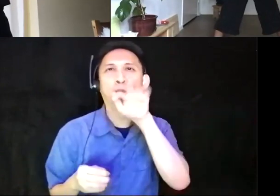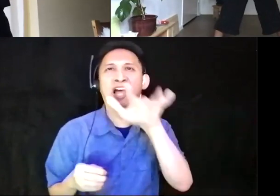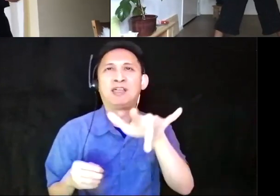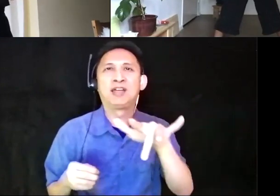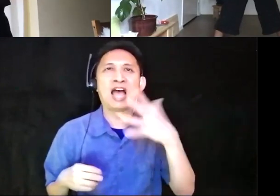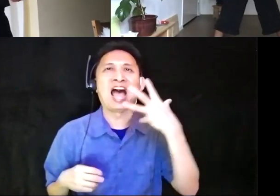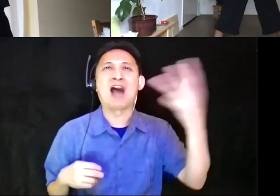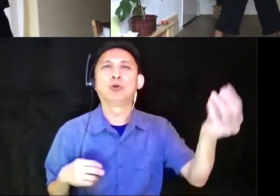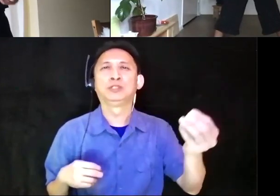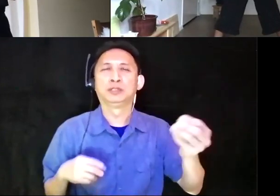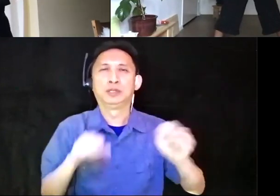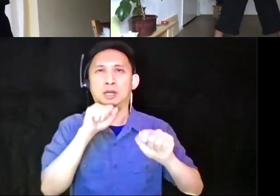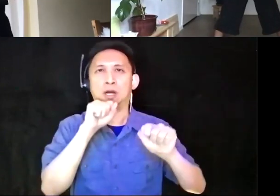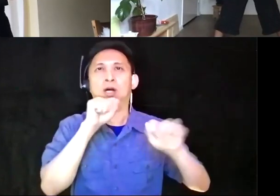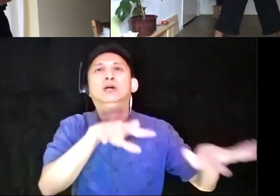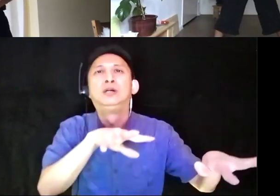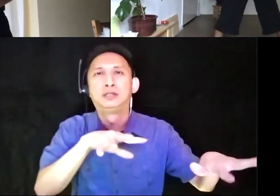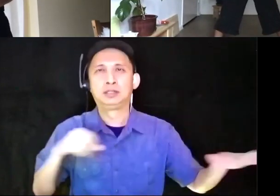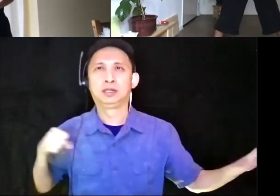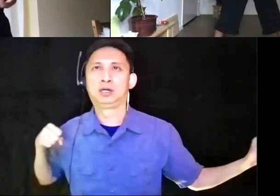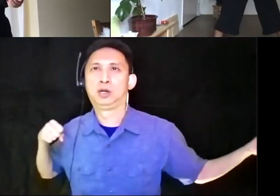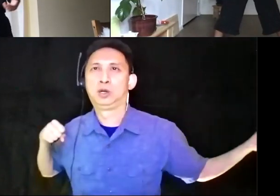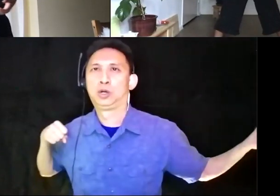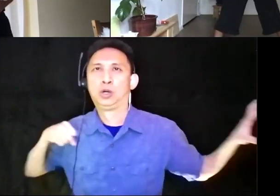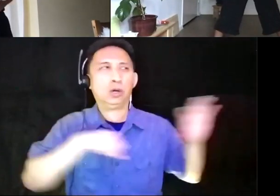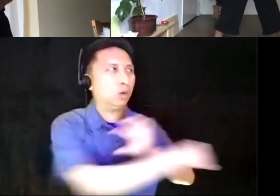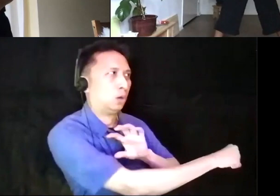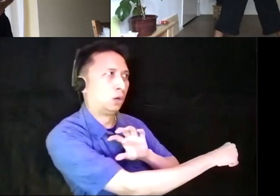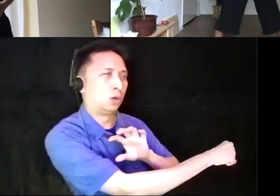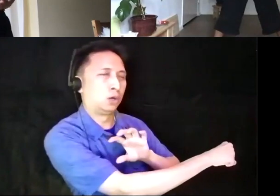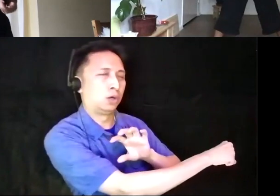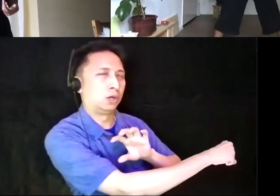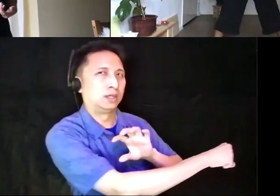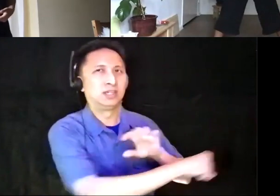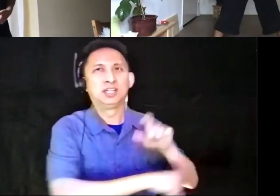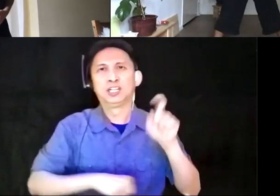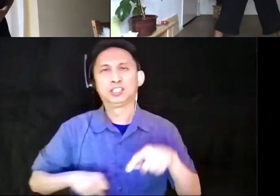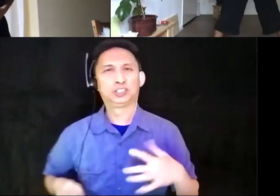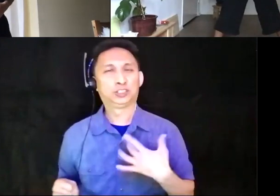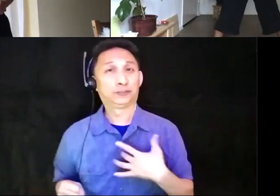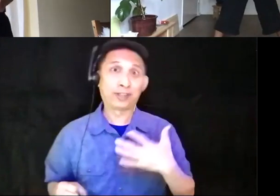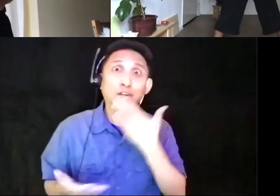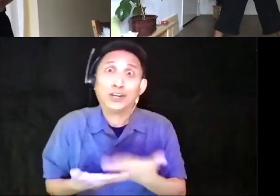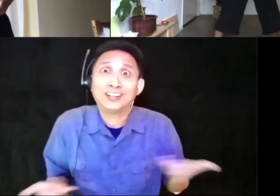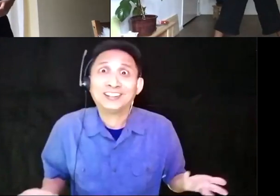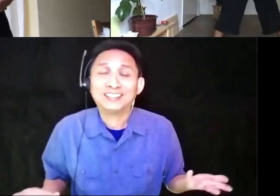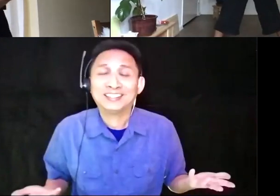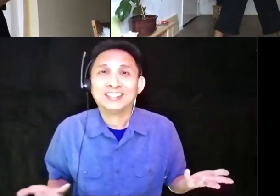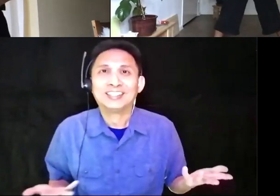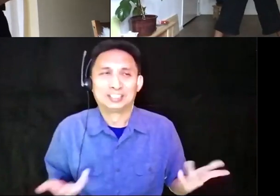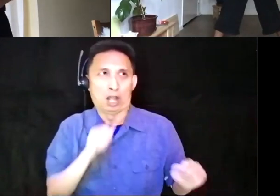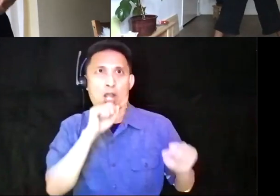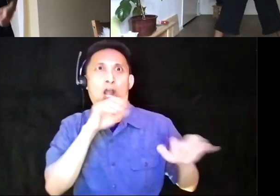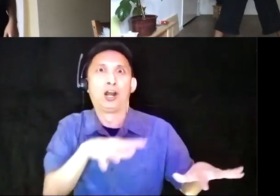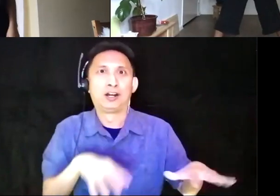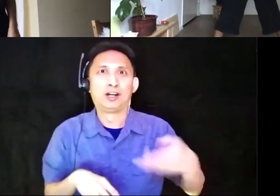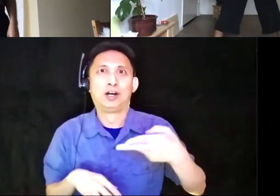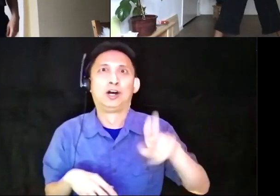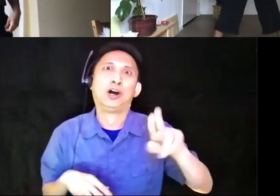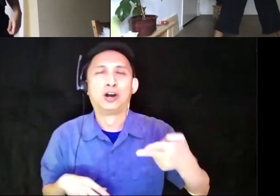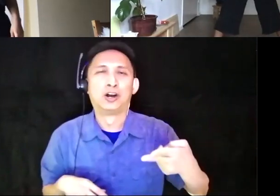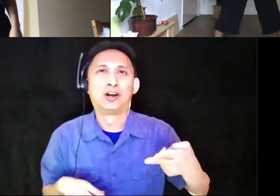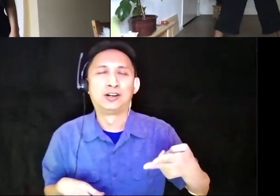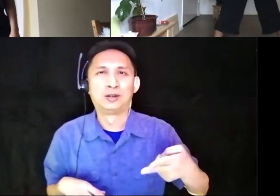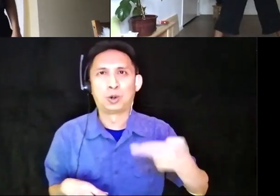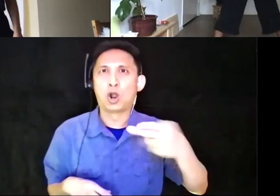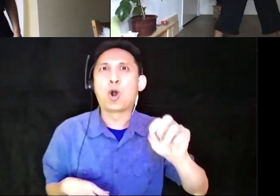that sensation. It also feels it should feel really good to make that noise. It does feel